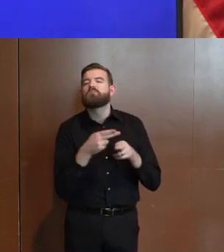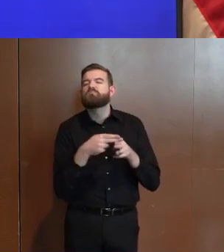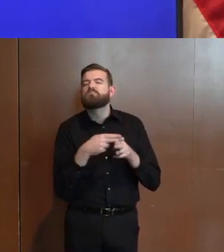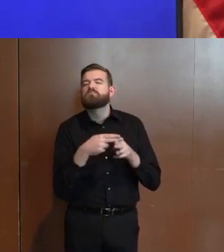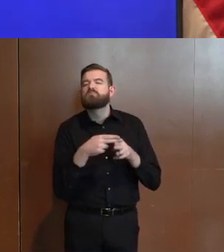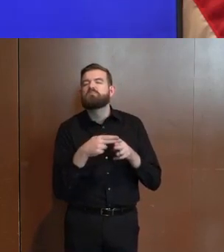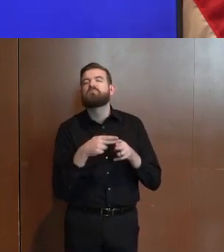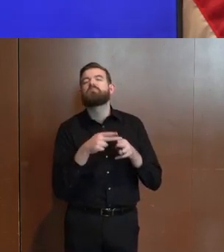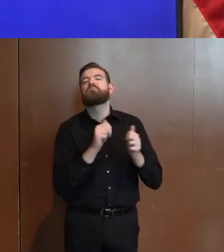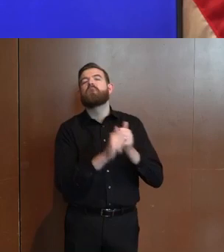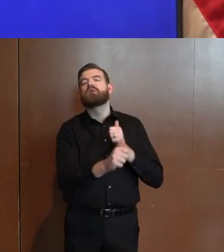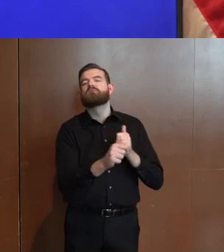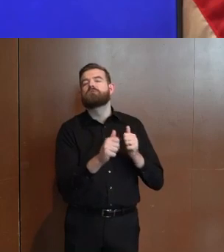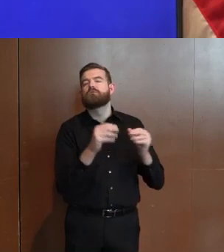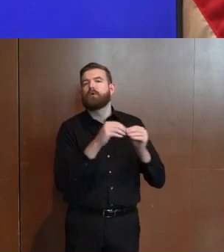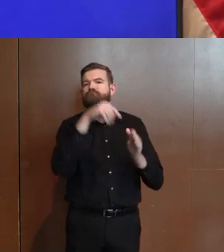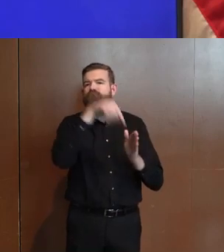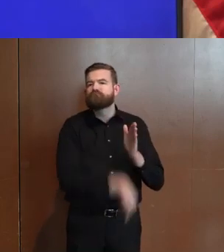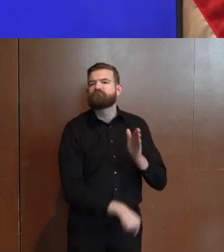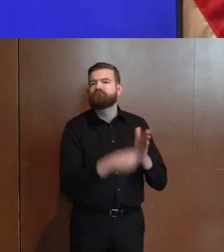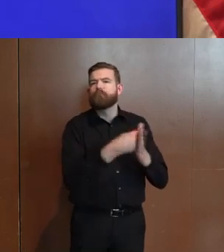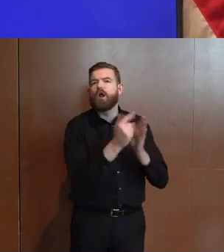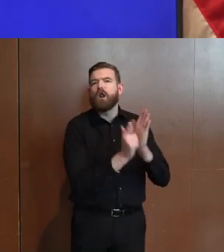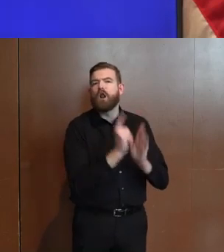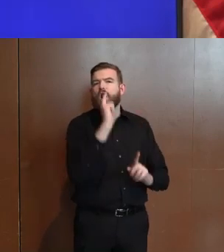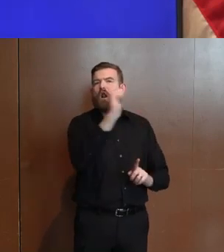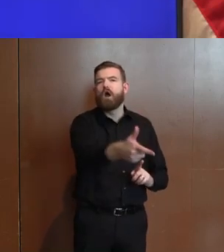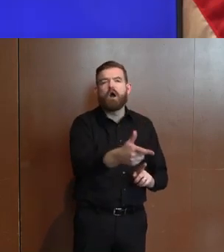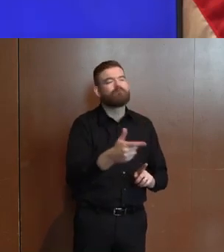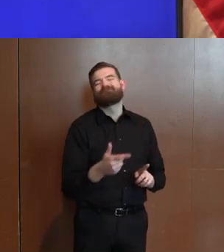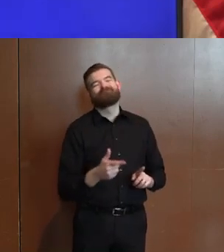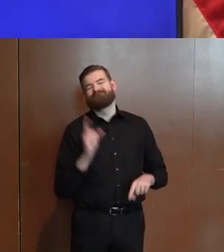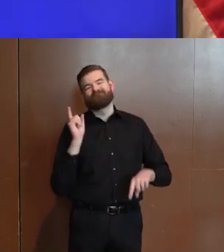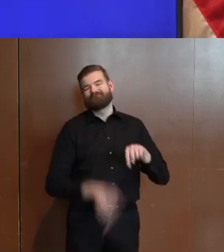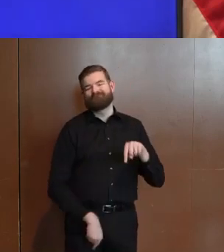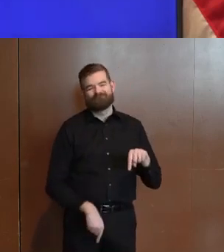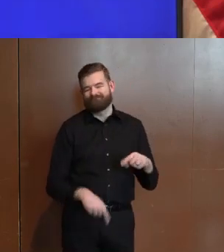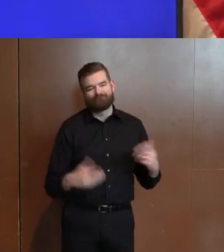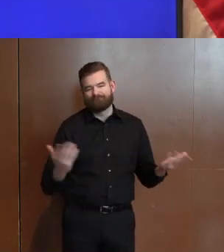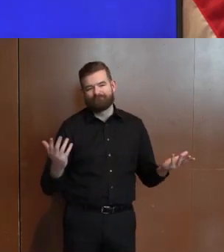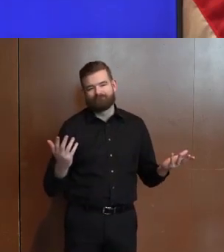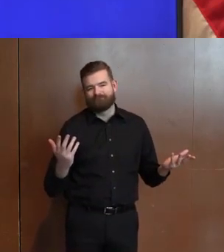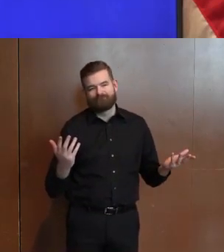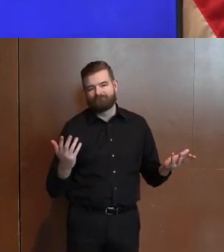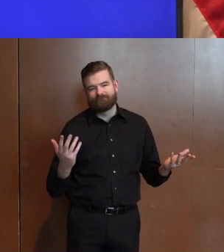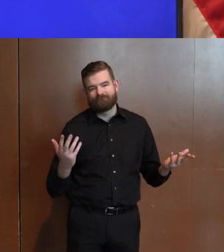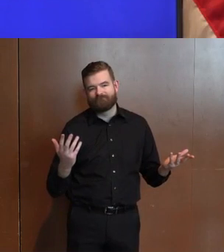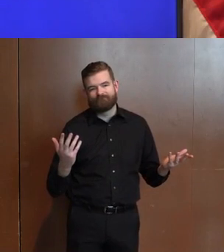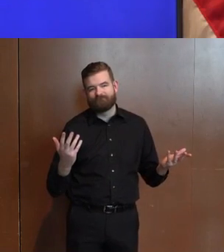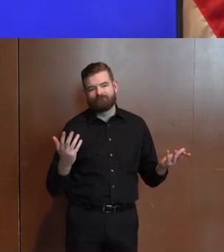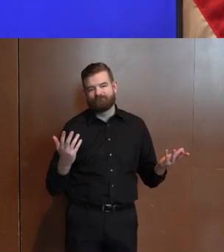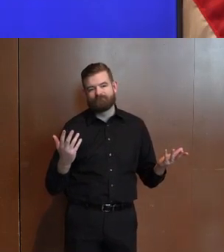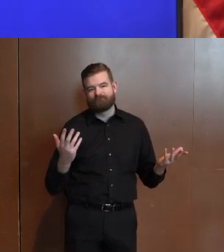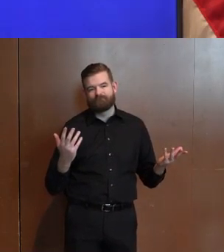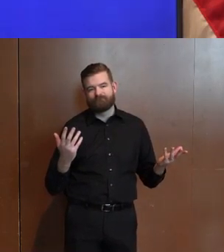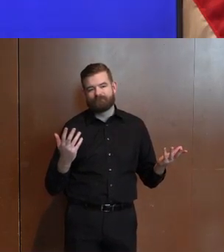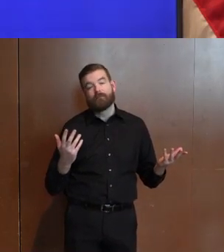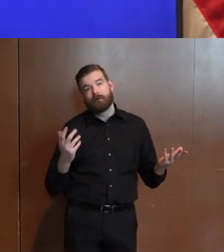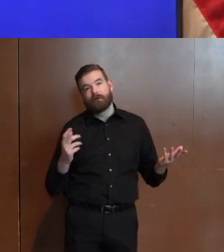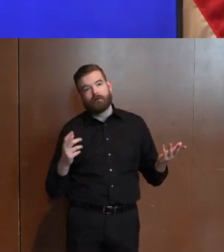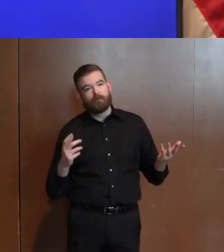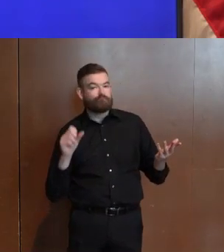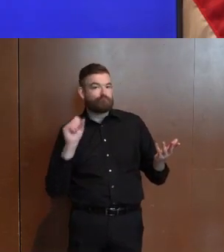to extend the the state tax filing to match the feds, which is overwhelmingly the right, smart thing to do. We don't